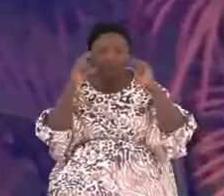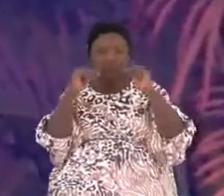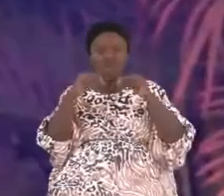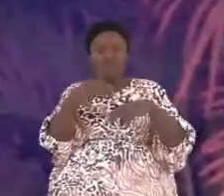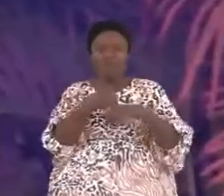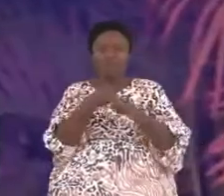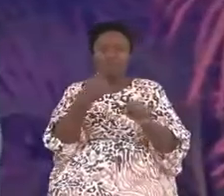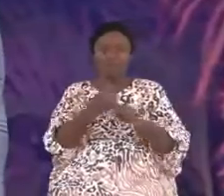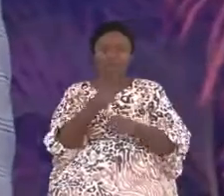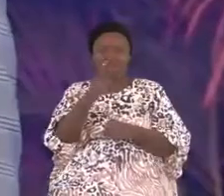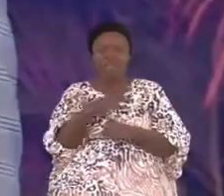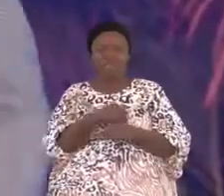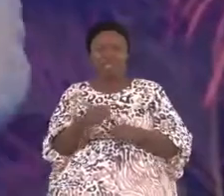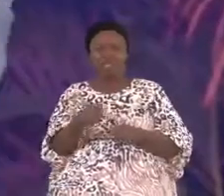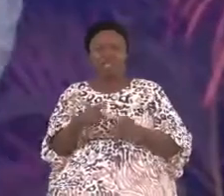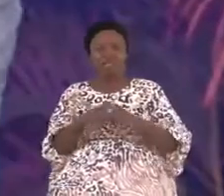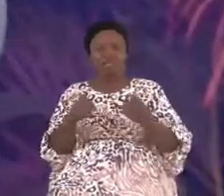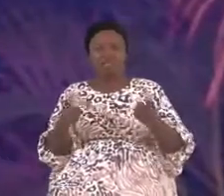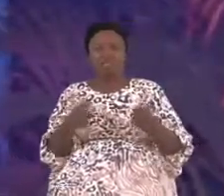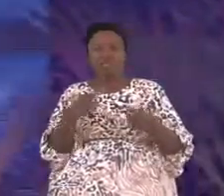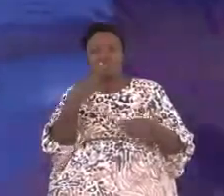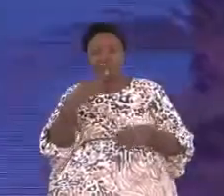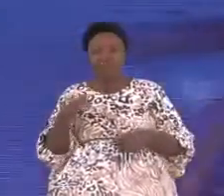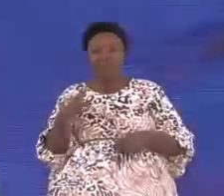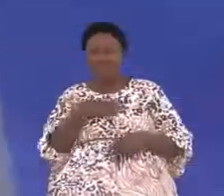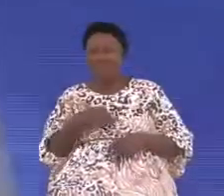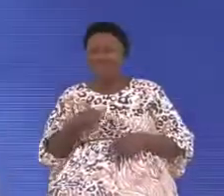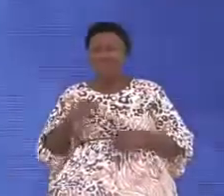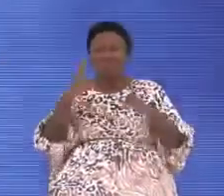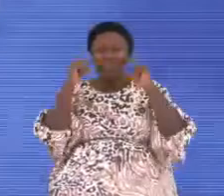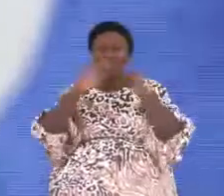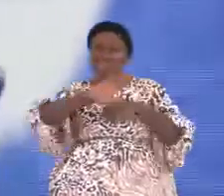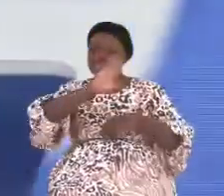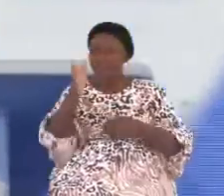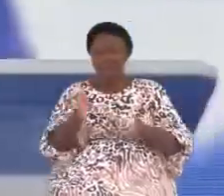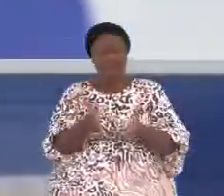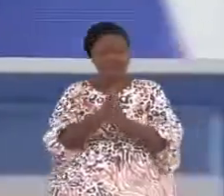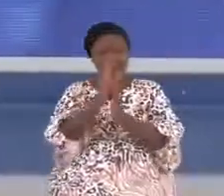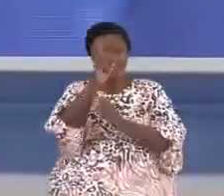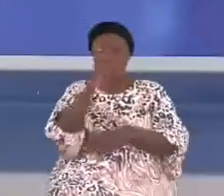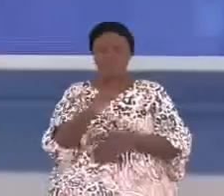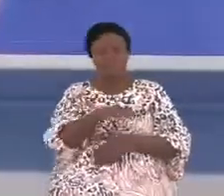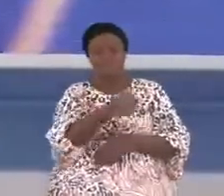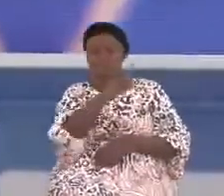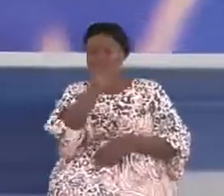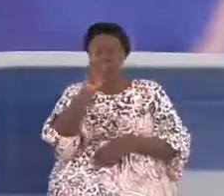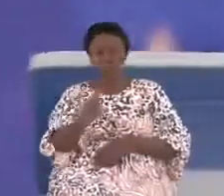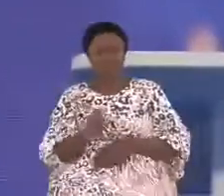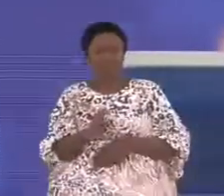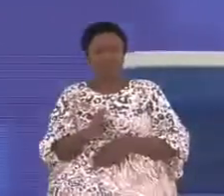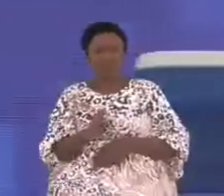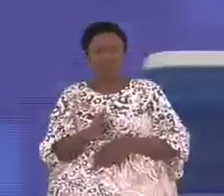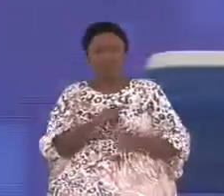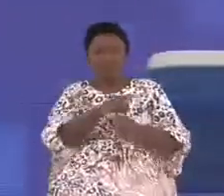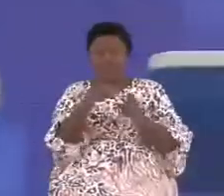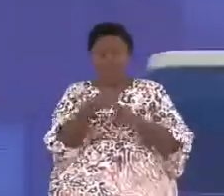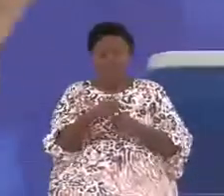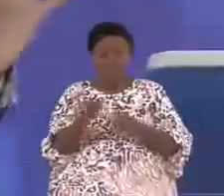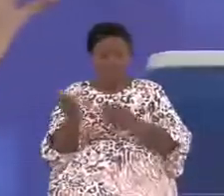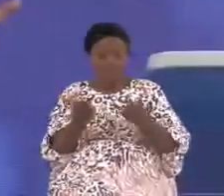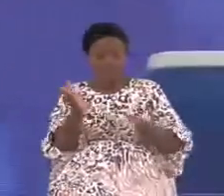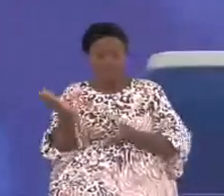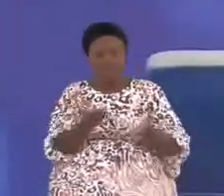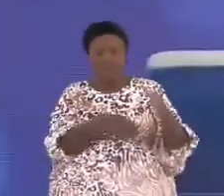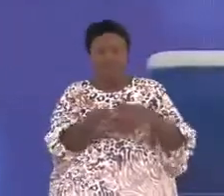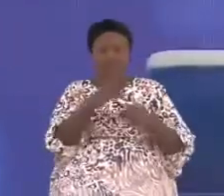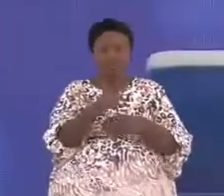fiery serpent. And Moses never questioned God. When he said, stretch your rod, he never